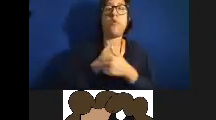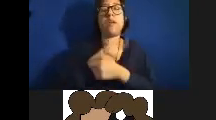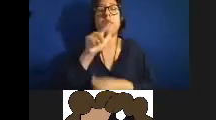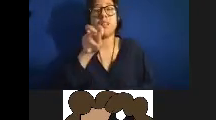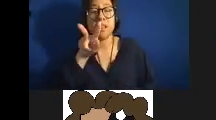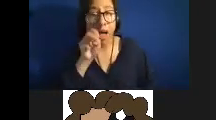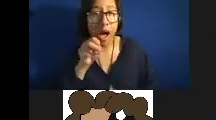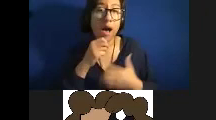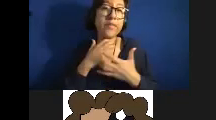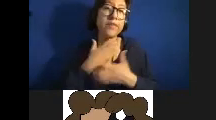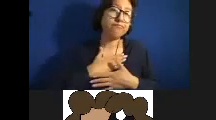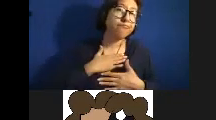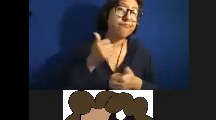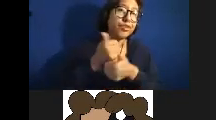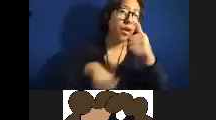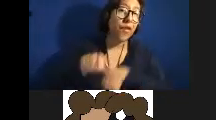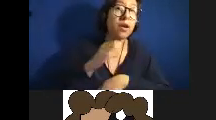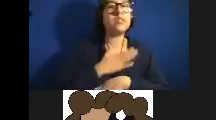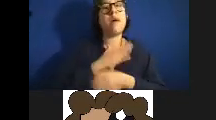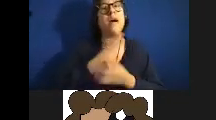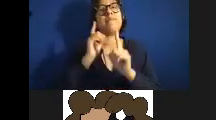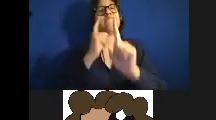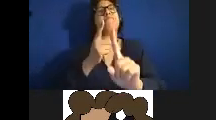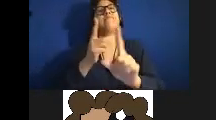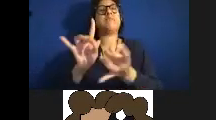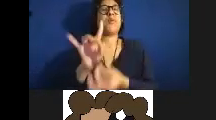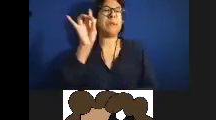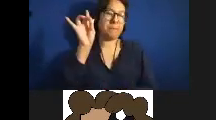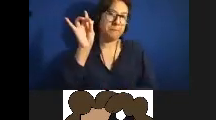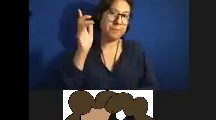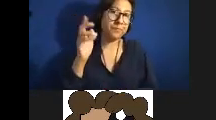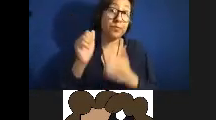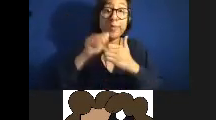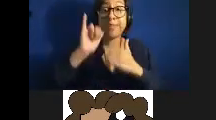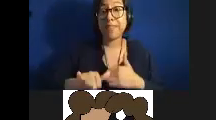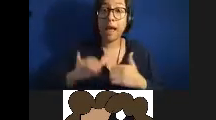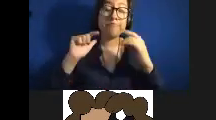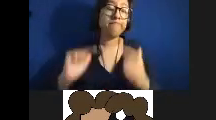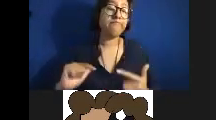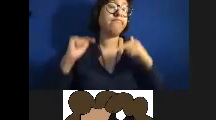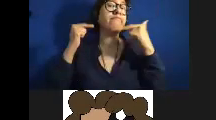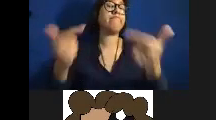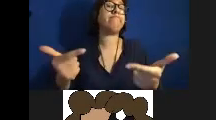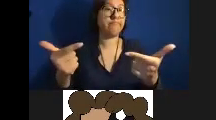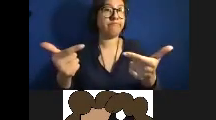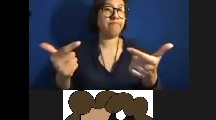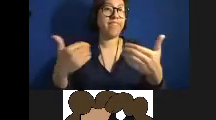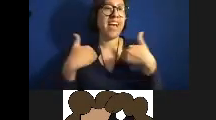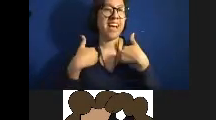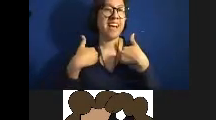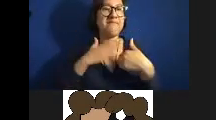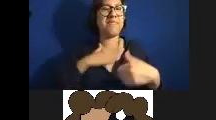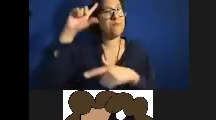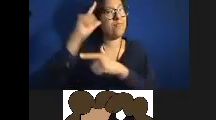one another. And so that's the spirit I'm coming to this conversation with. And with that, I'm excited to have my